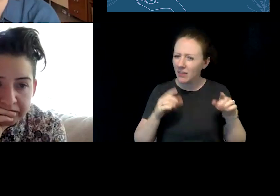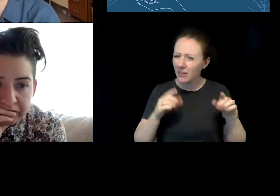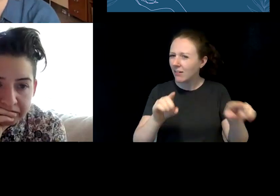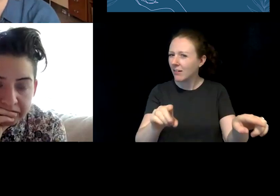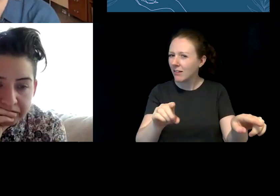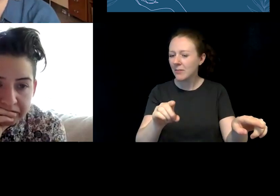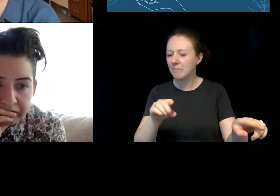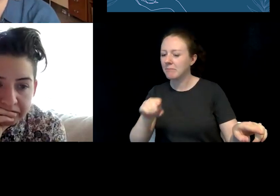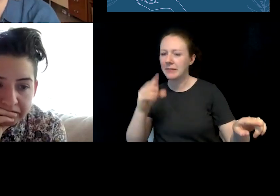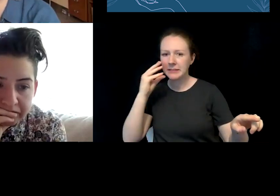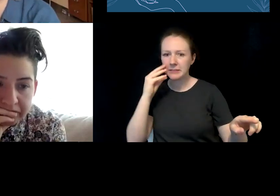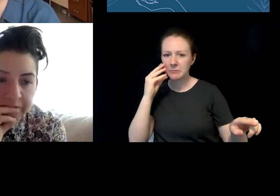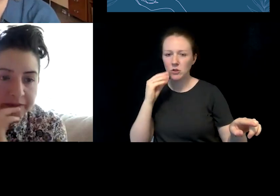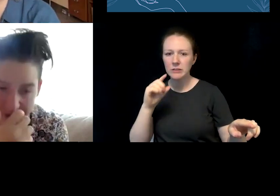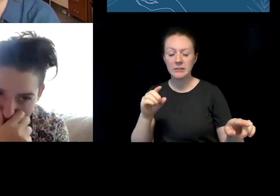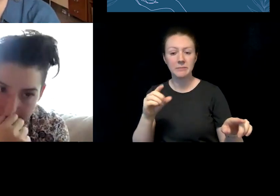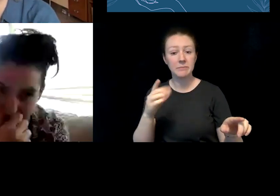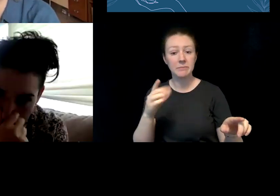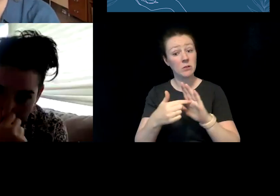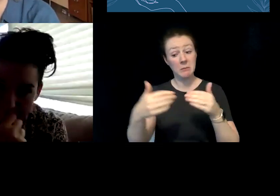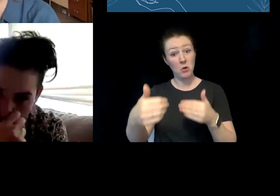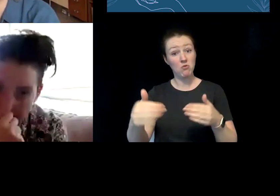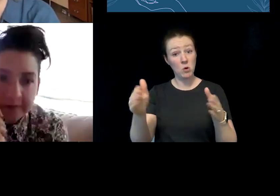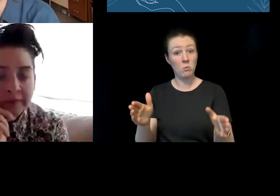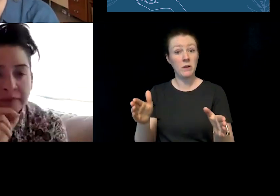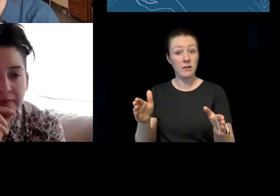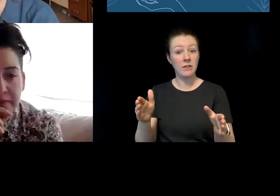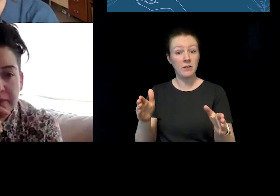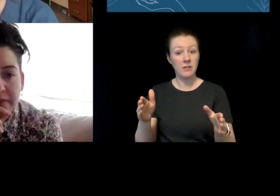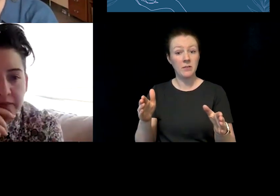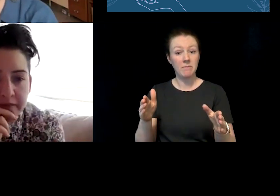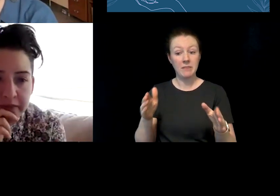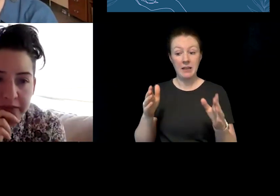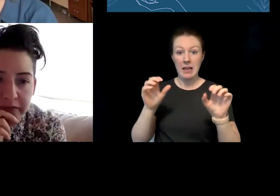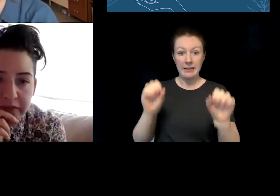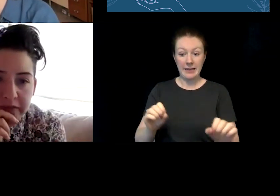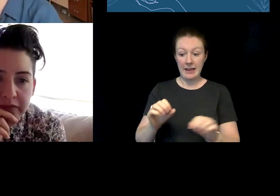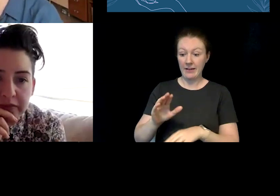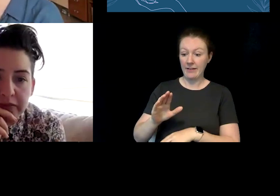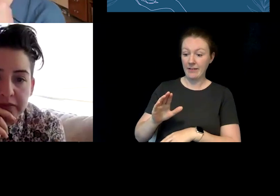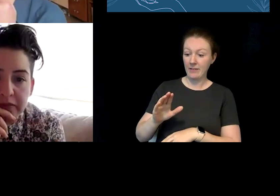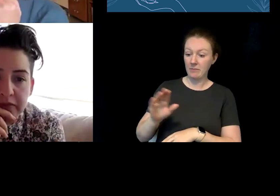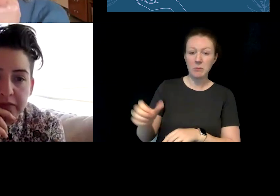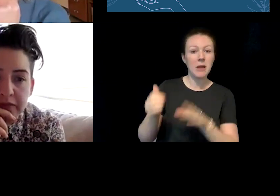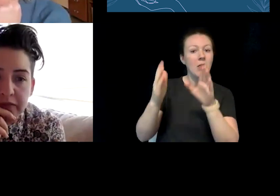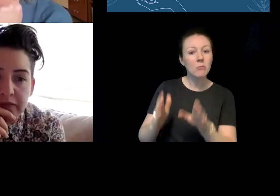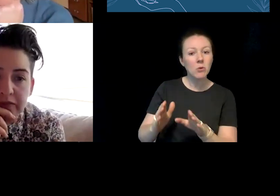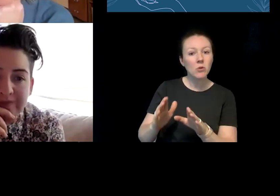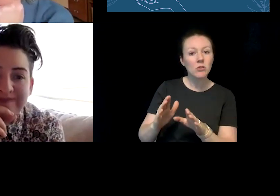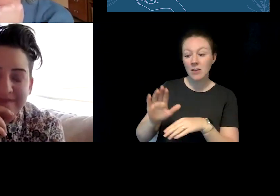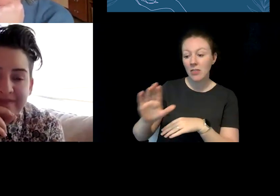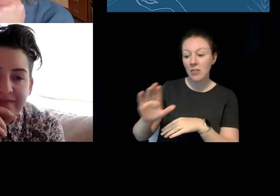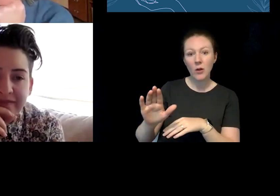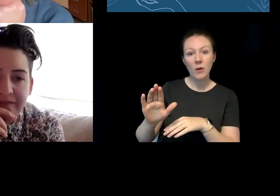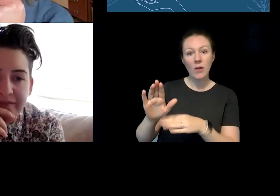of experience in a room is when you bear witness to somebody else's creative